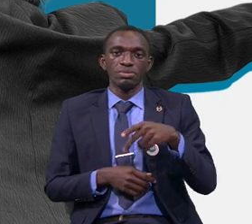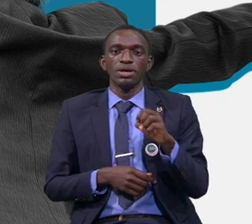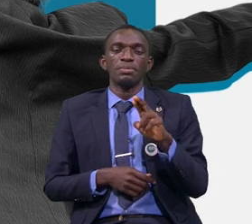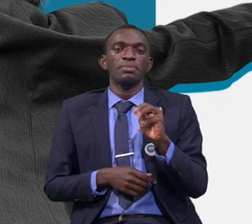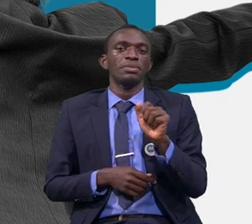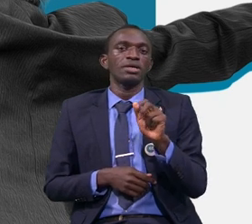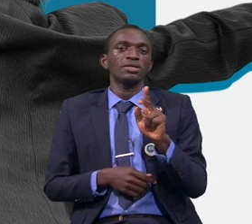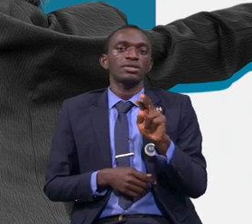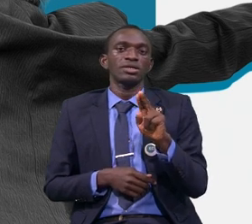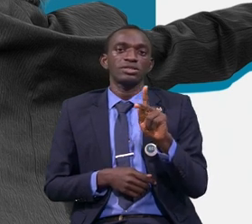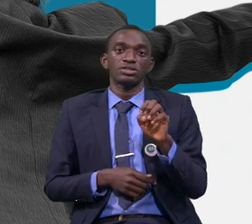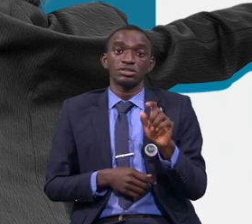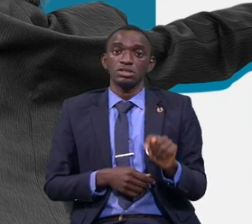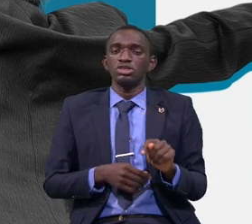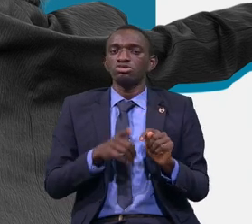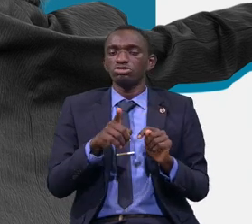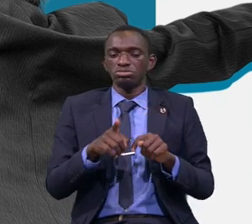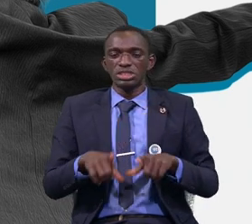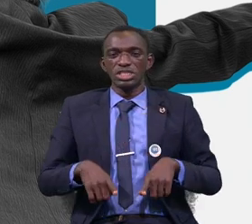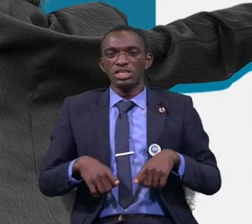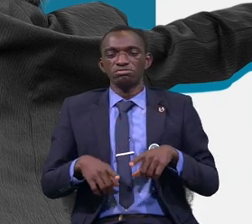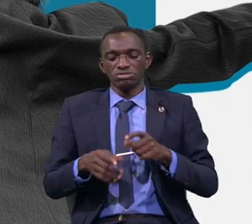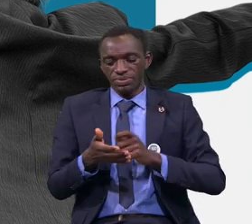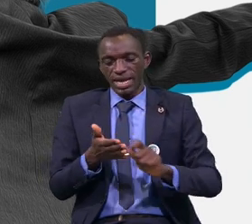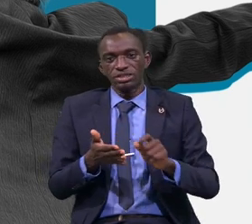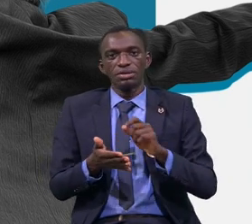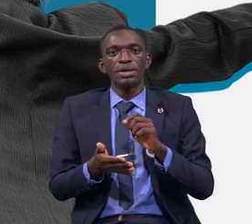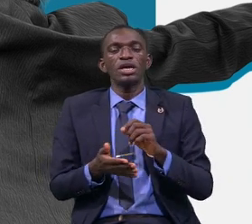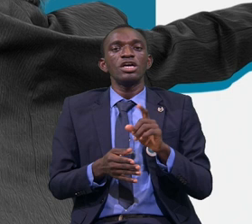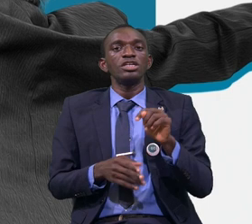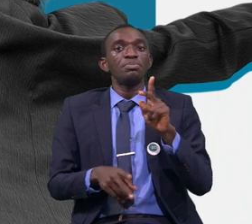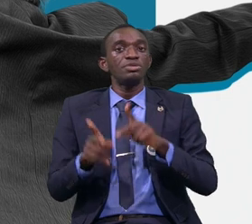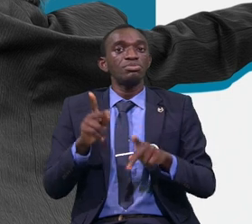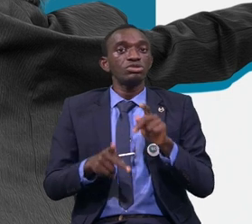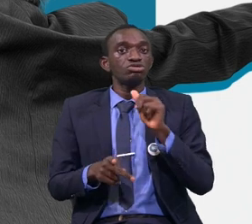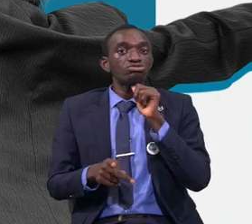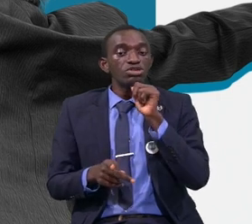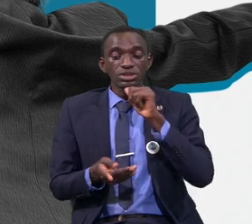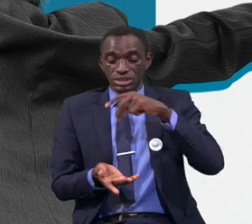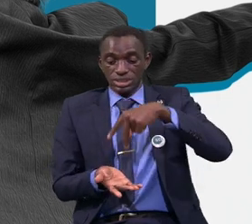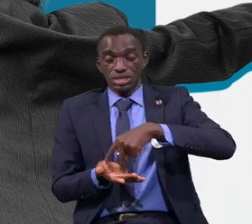Is there, please, those who are not up for counseling, please sit down.